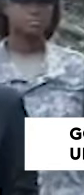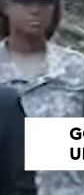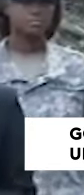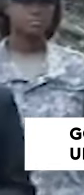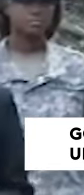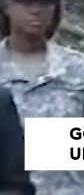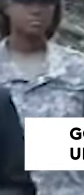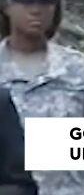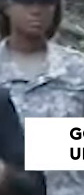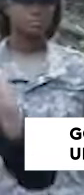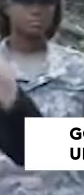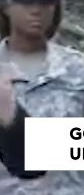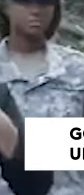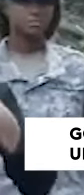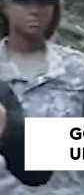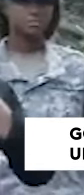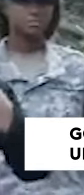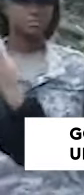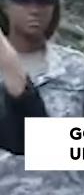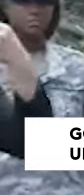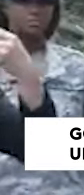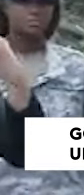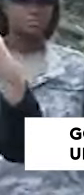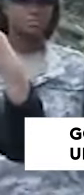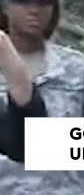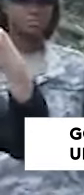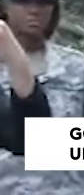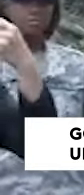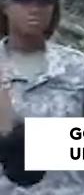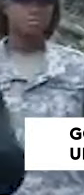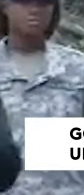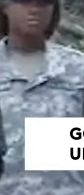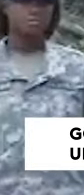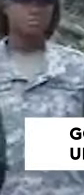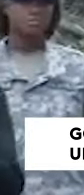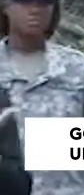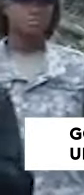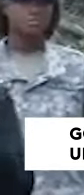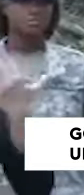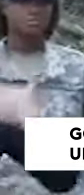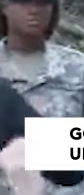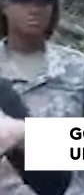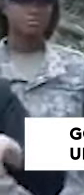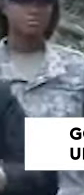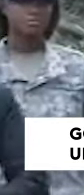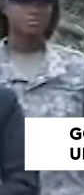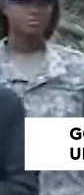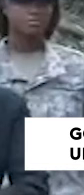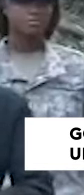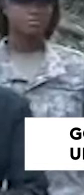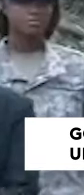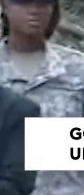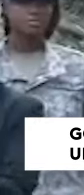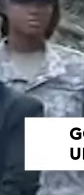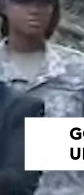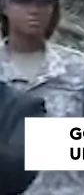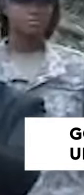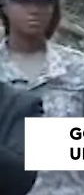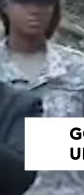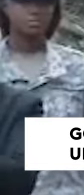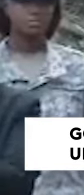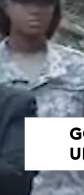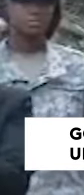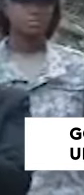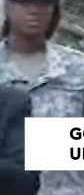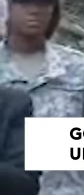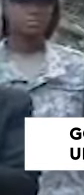as difficult. There's other parts in Taylor County where the poles have been knocked down. Some of them may be snapped in half. That's going to